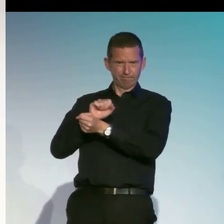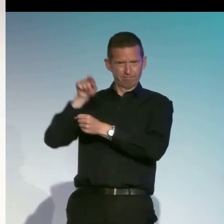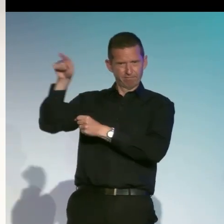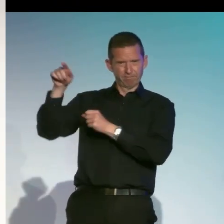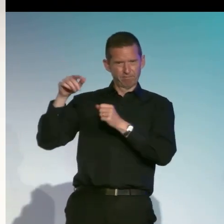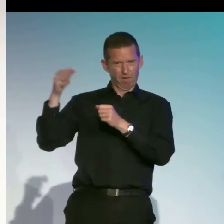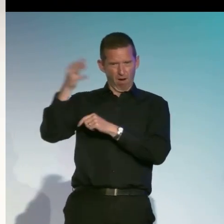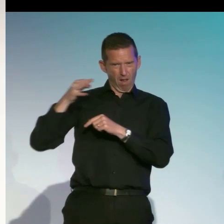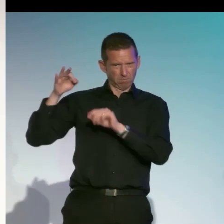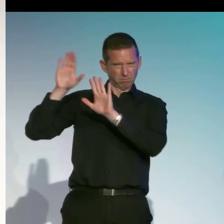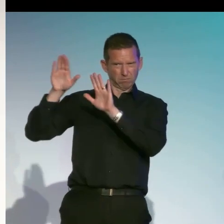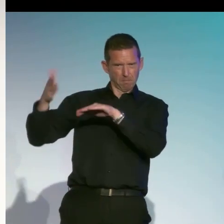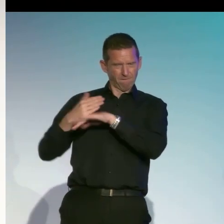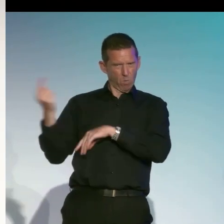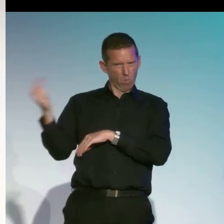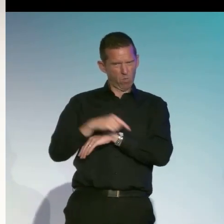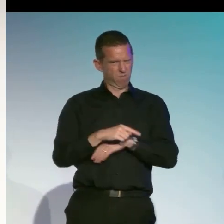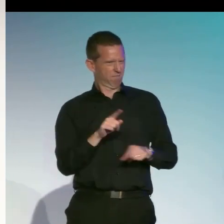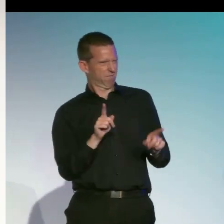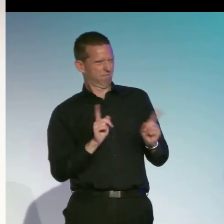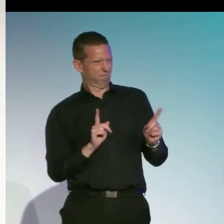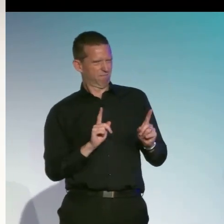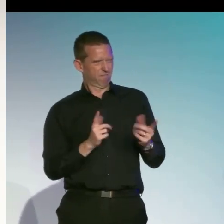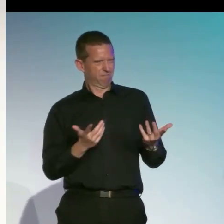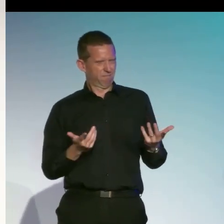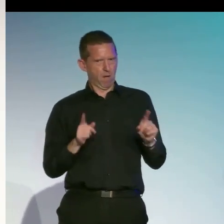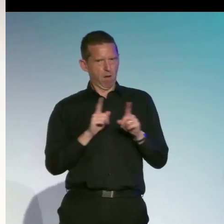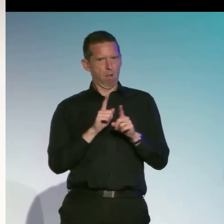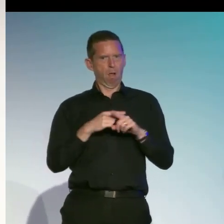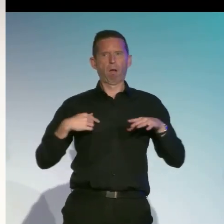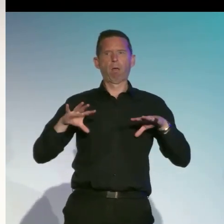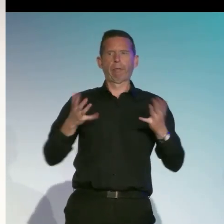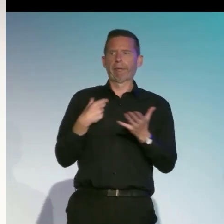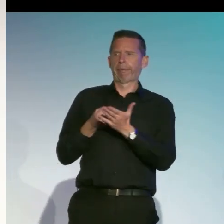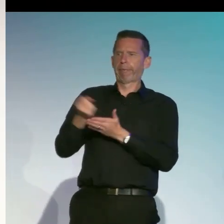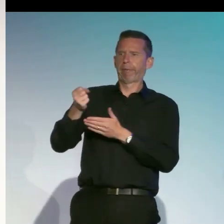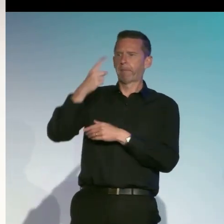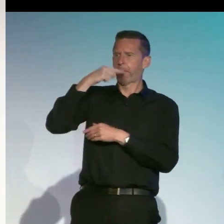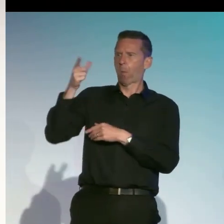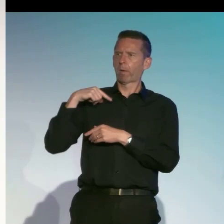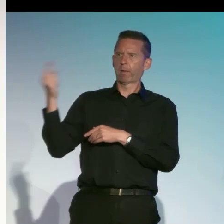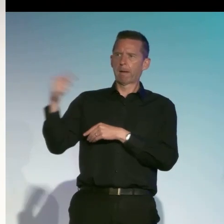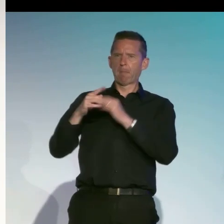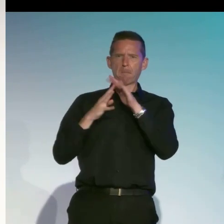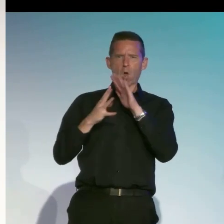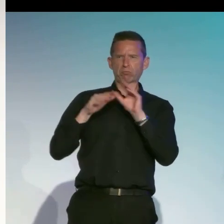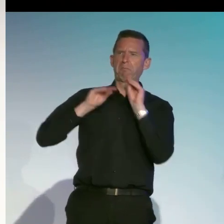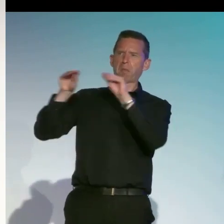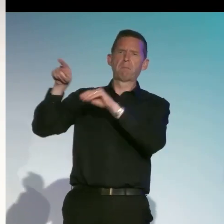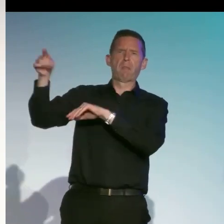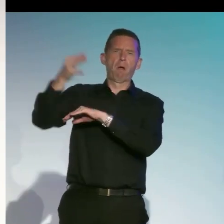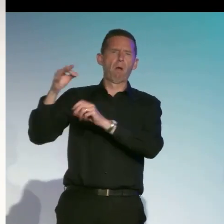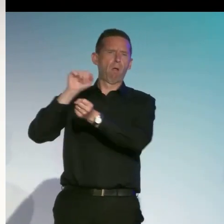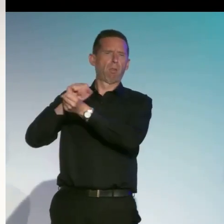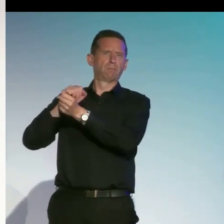to effectively outsource the kind of processing of people who seek asylum, and importantly